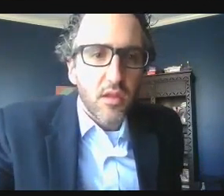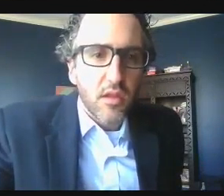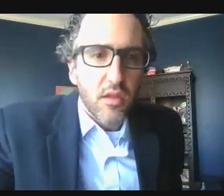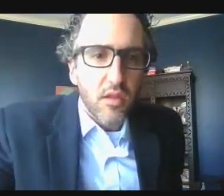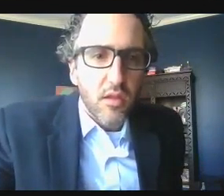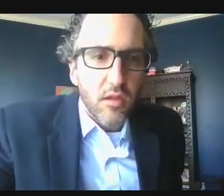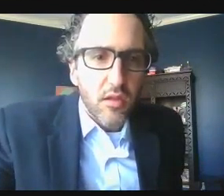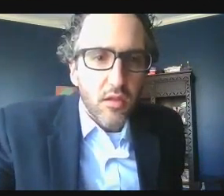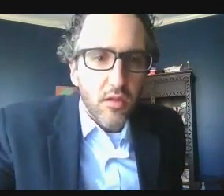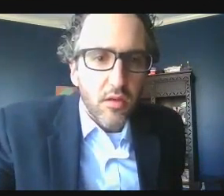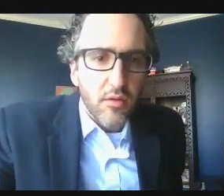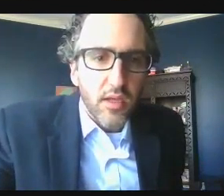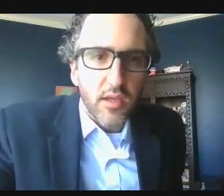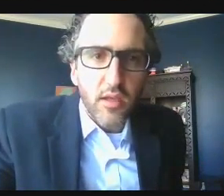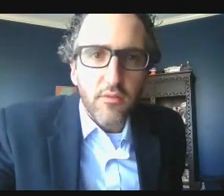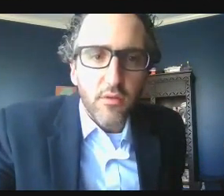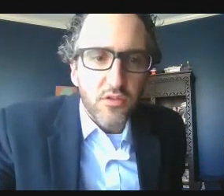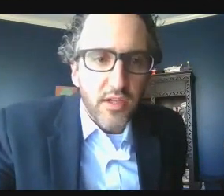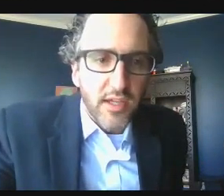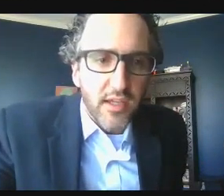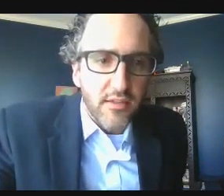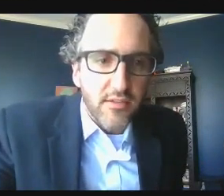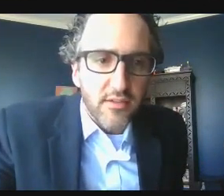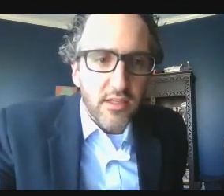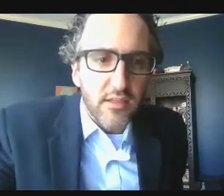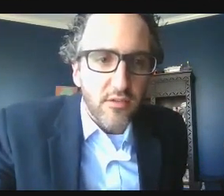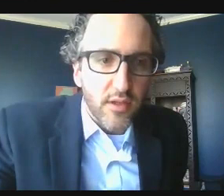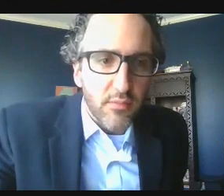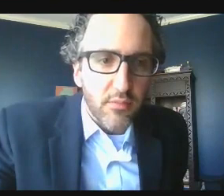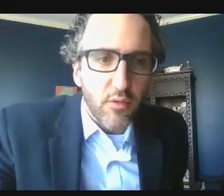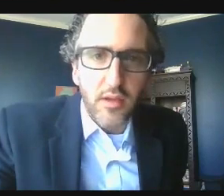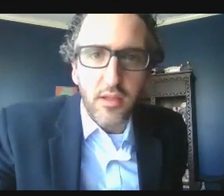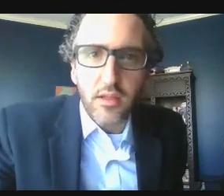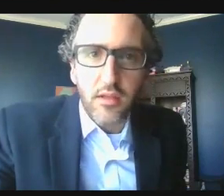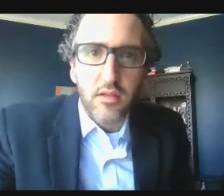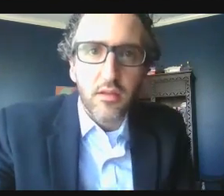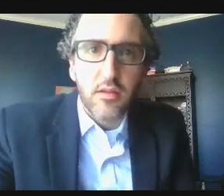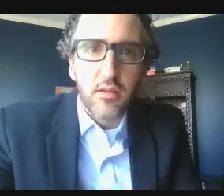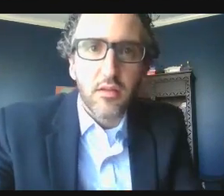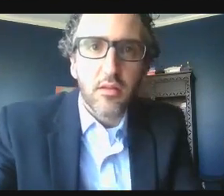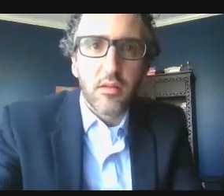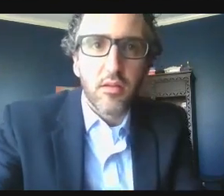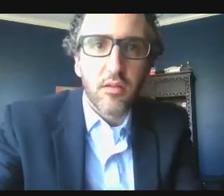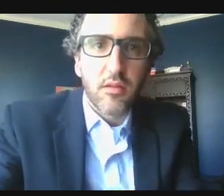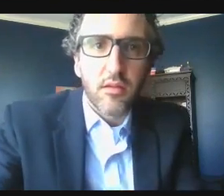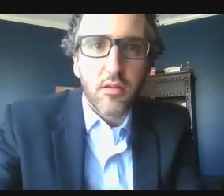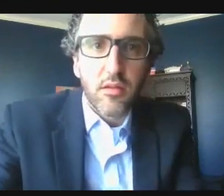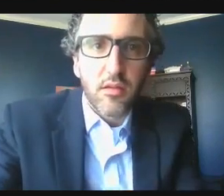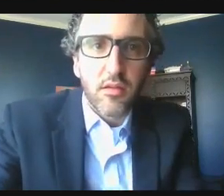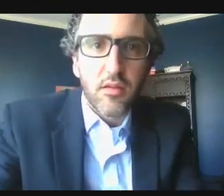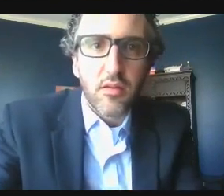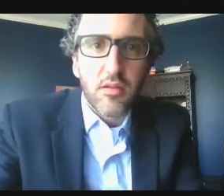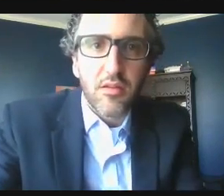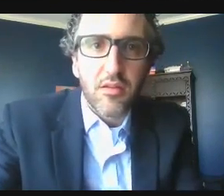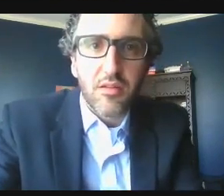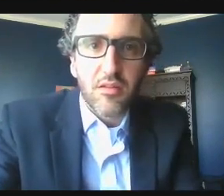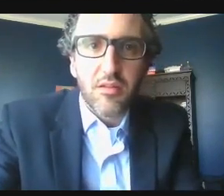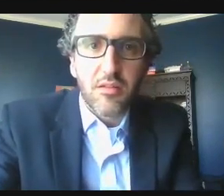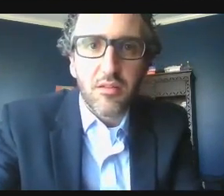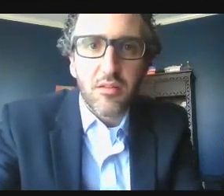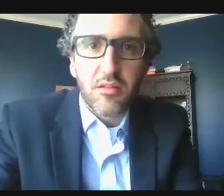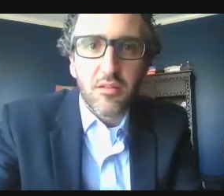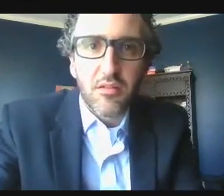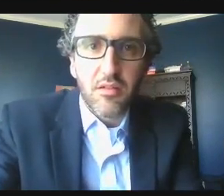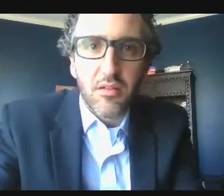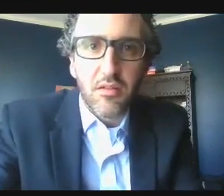the left. Okay. Unfortunately, I can't see it. So if you sort of have a look at the top, it sort of starts talking about